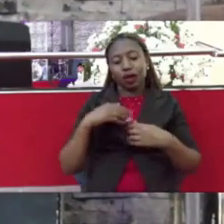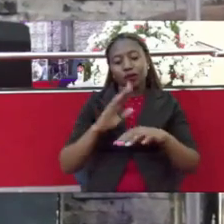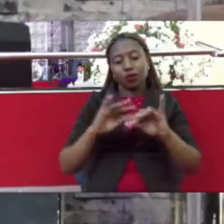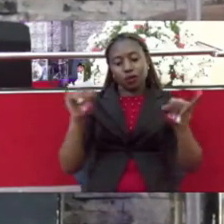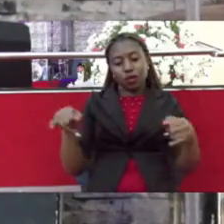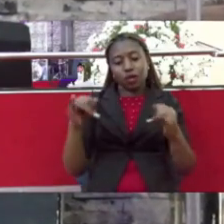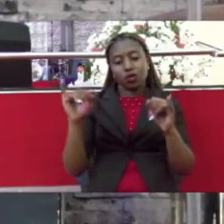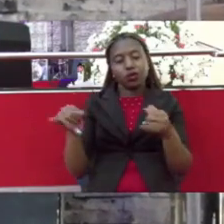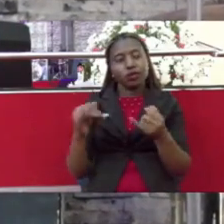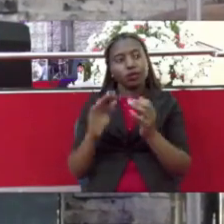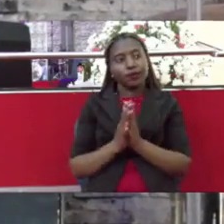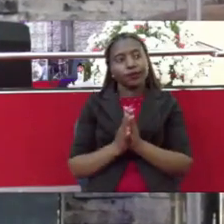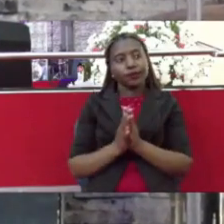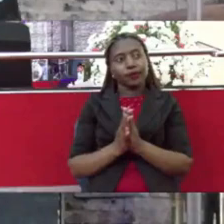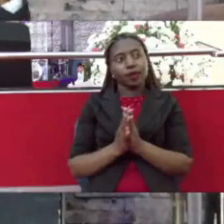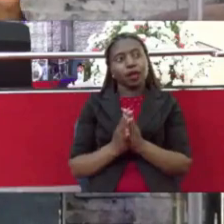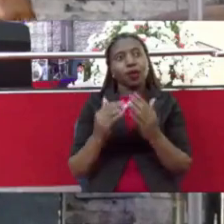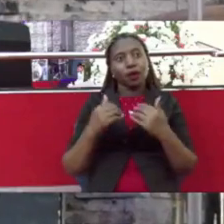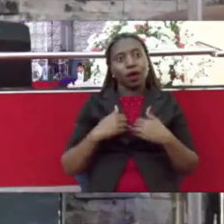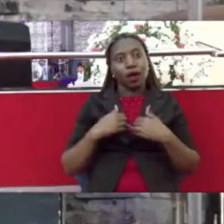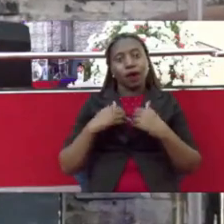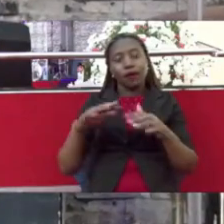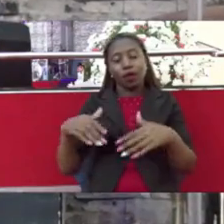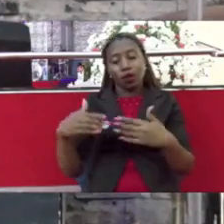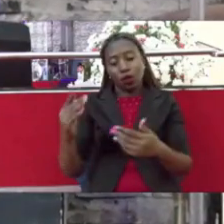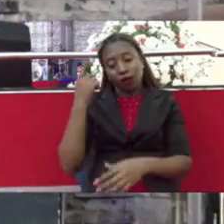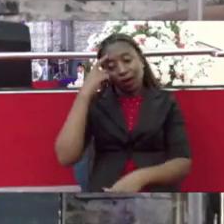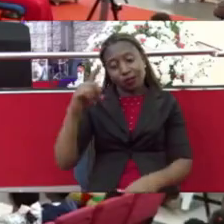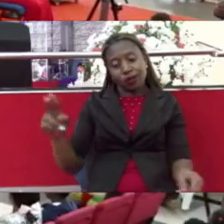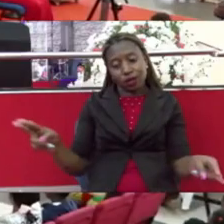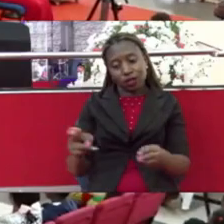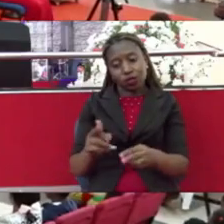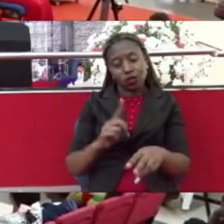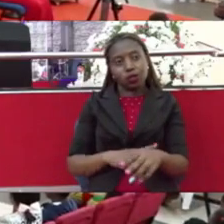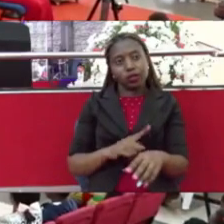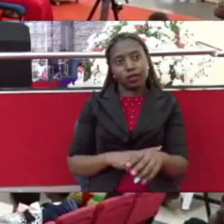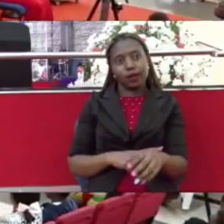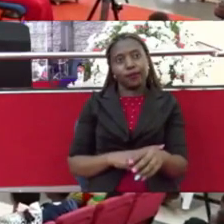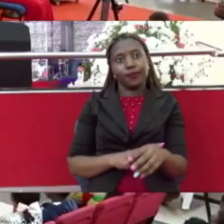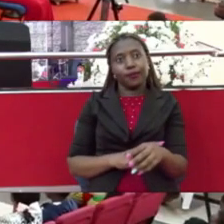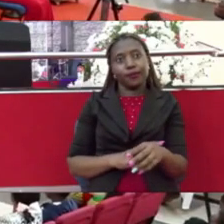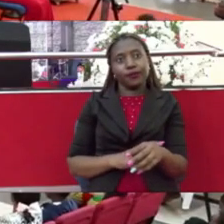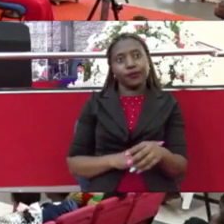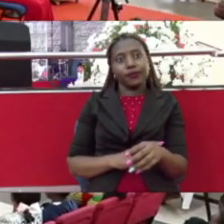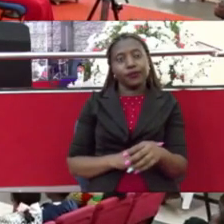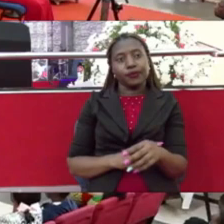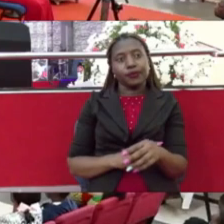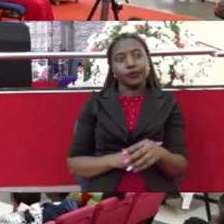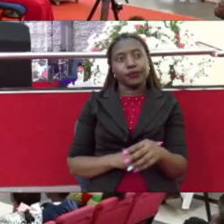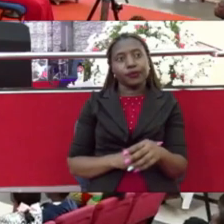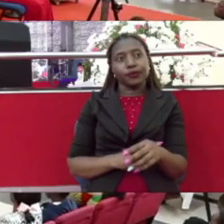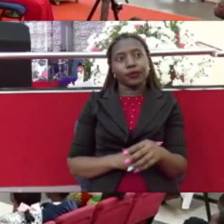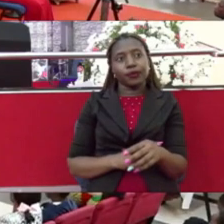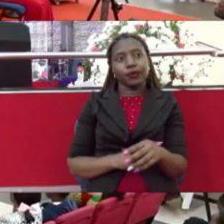iliyo njema. We have an offer for a limited time. Ya kwamba tuko na nafasi ambayo haipunguzwi. And we